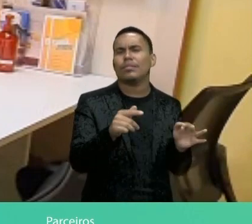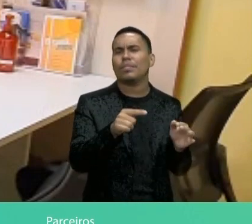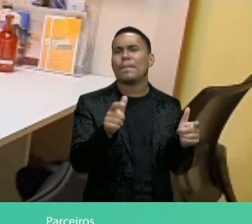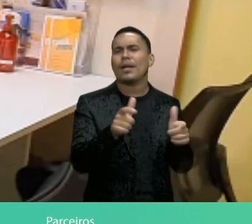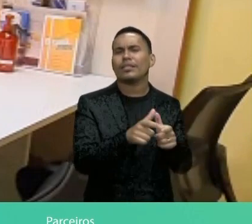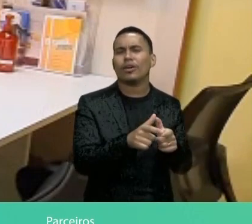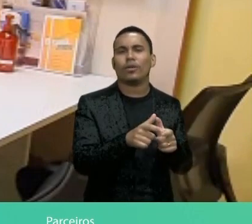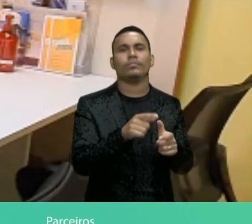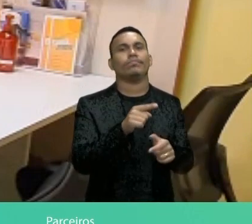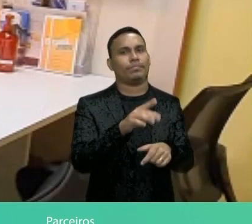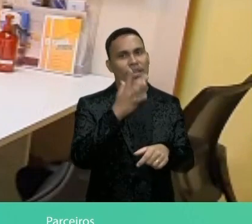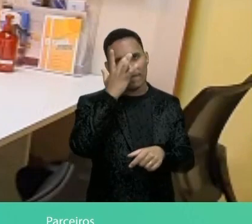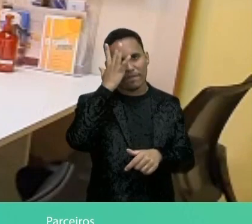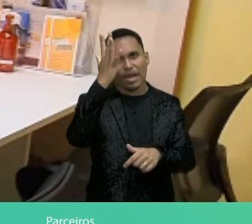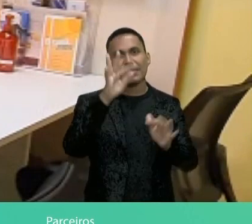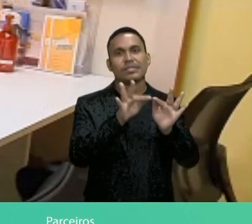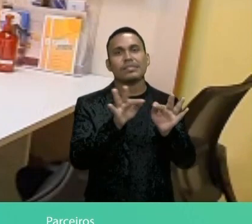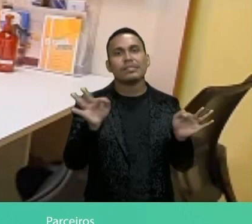costs,